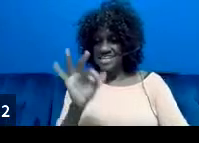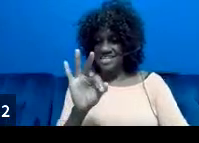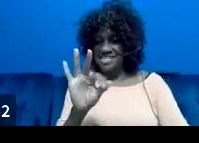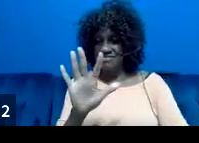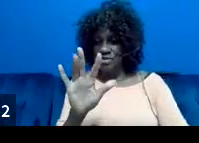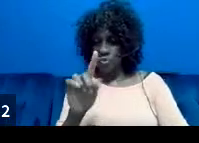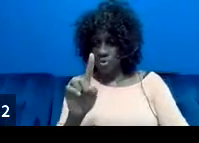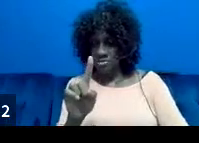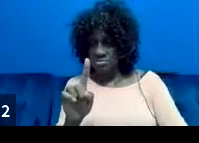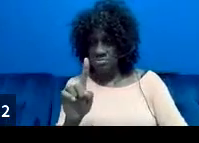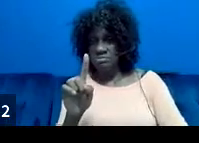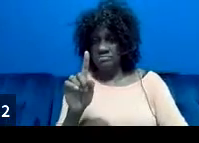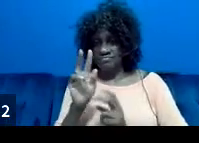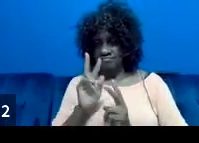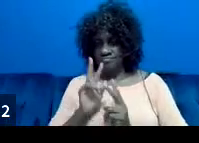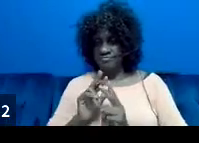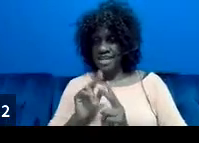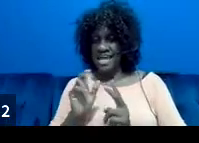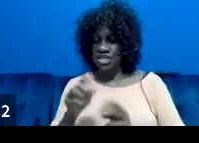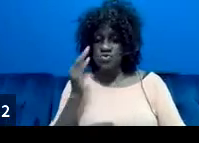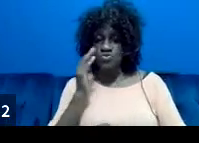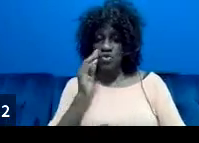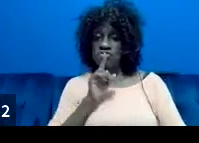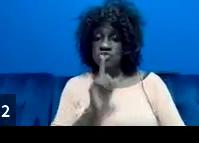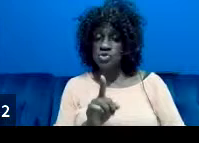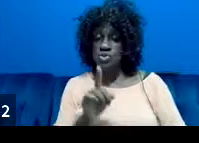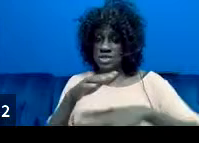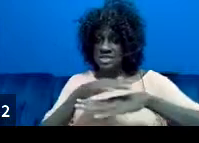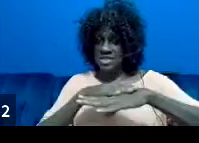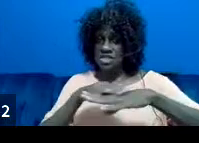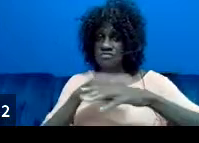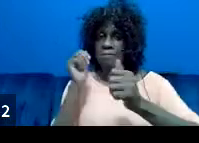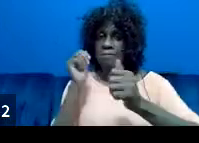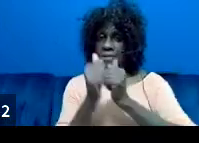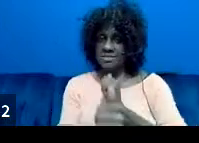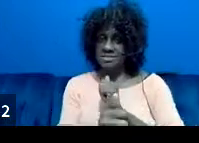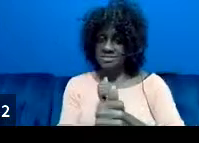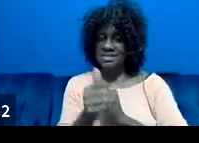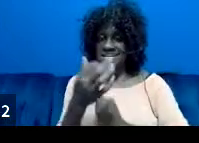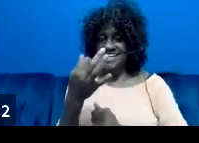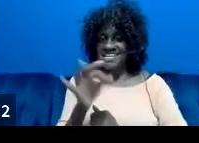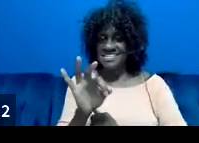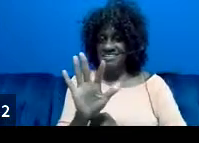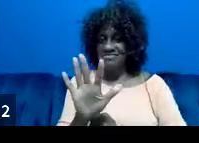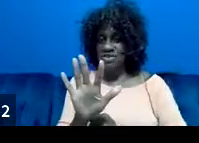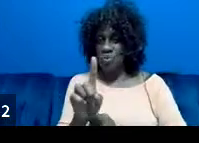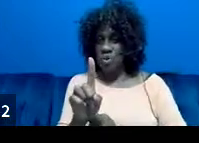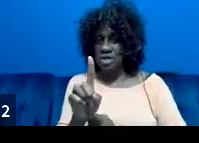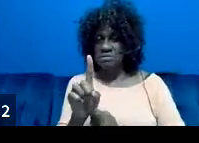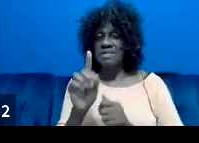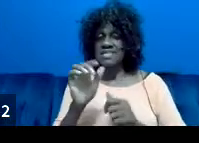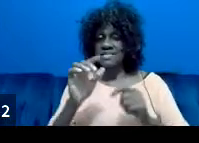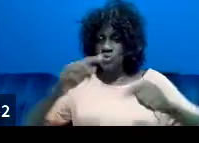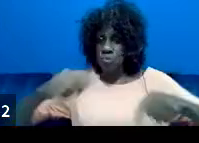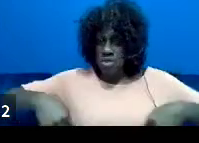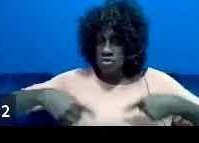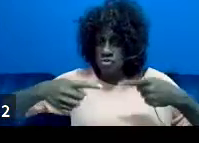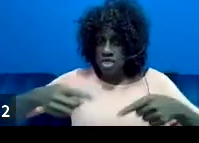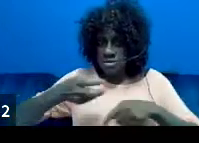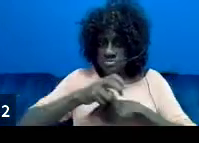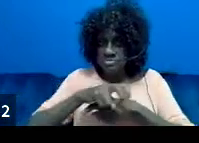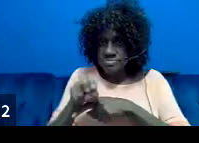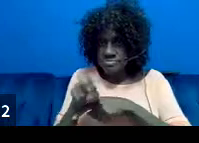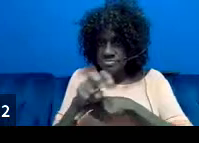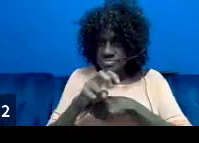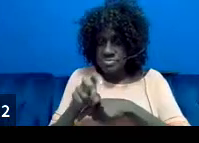right? Those are the two that I have to know for sure that the surface is passed. The 1951 is the wheelchair maneuverability